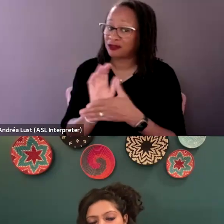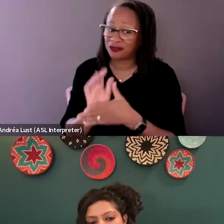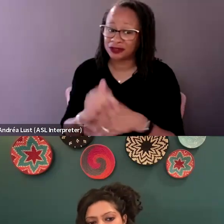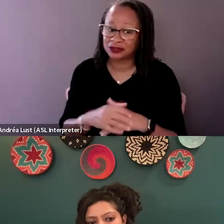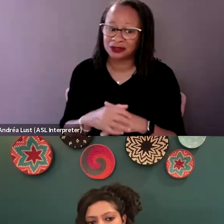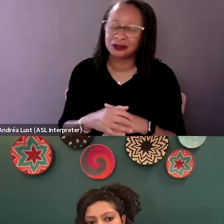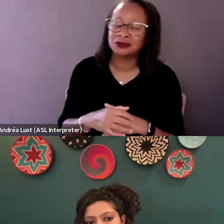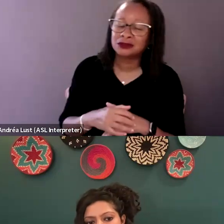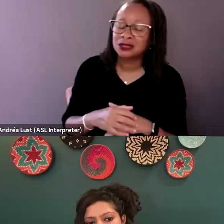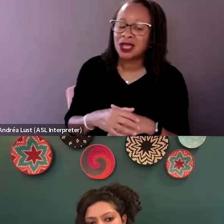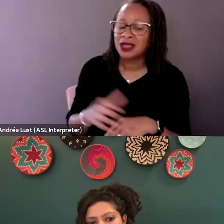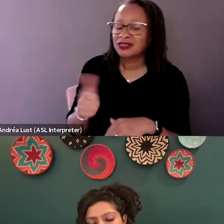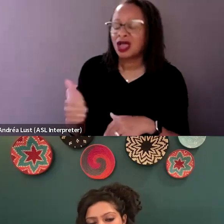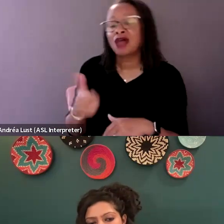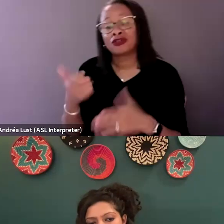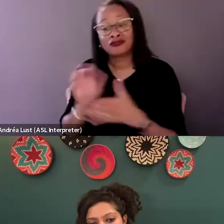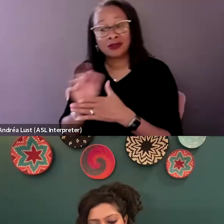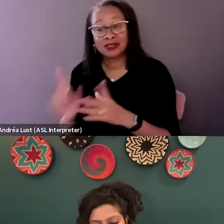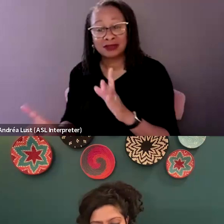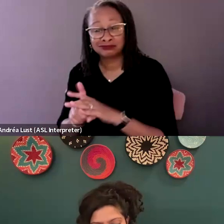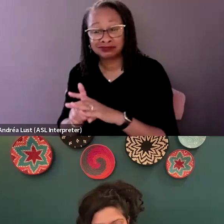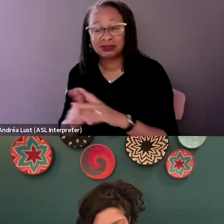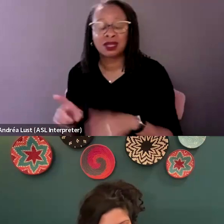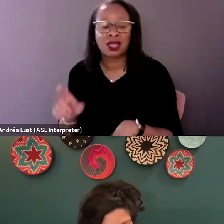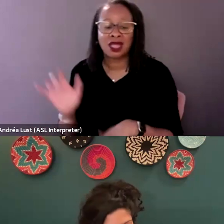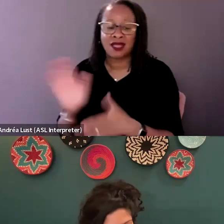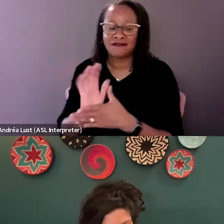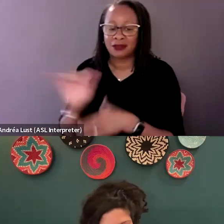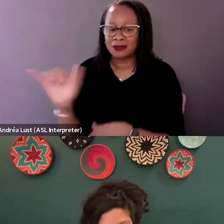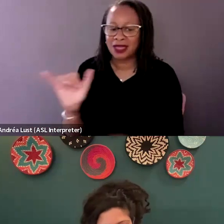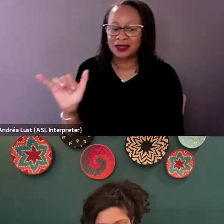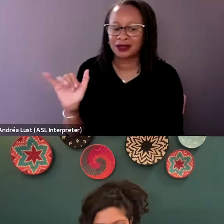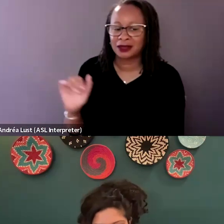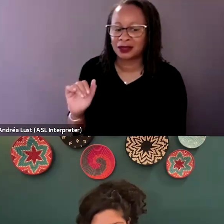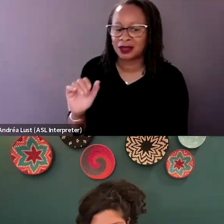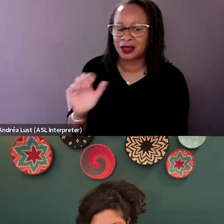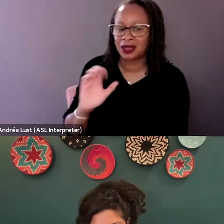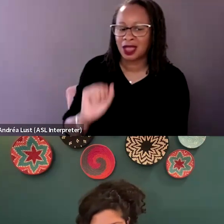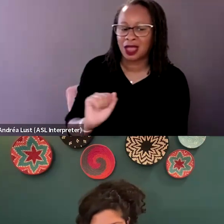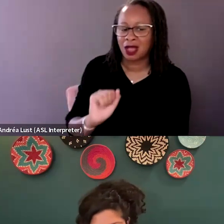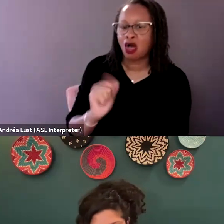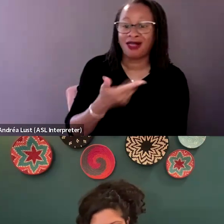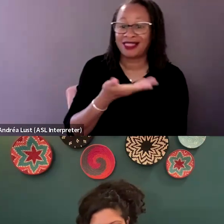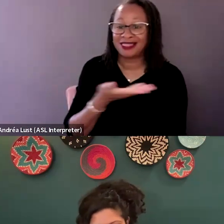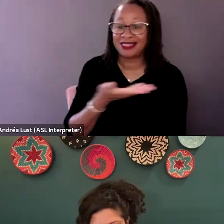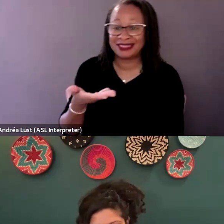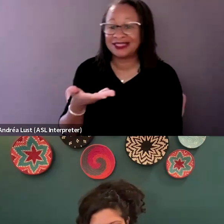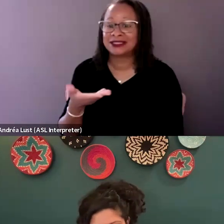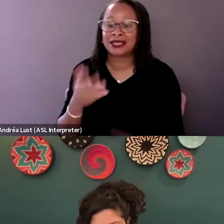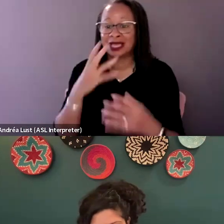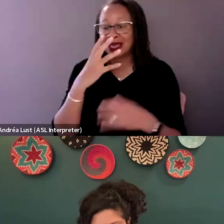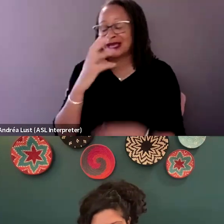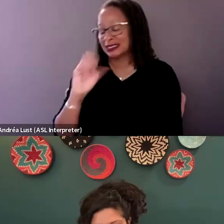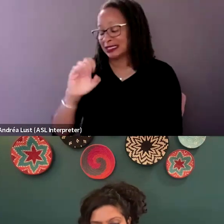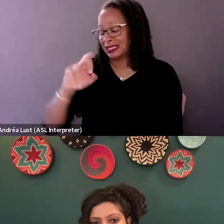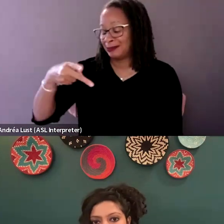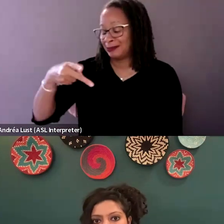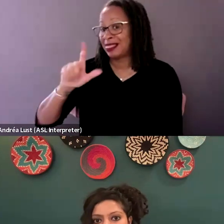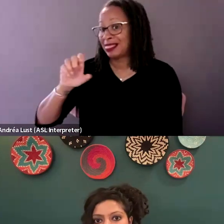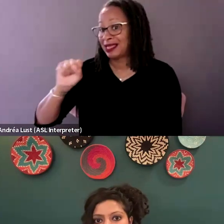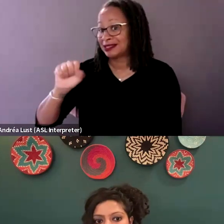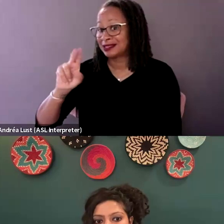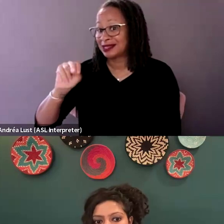often, like I also didn't know of adequately earlier, which is to actually value the amount of time and